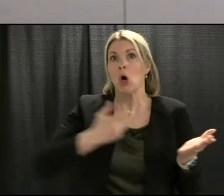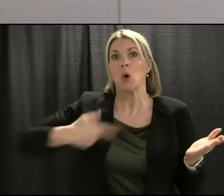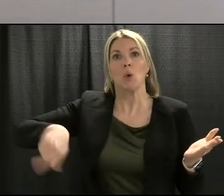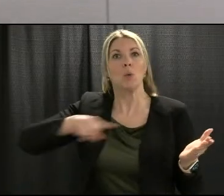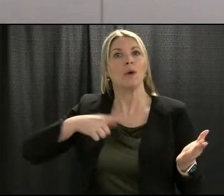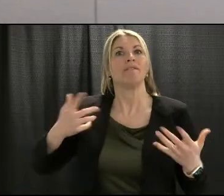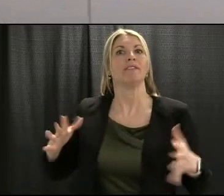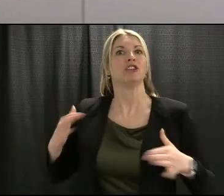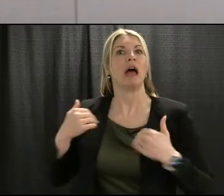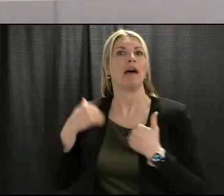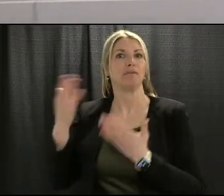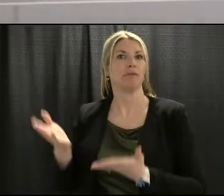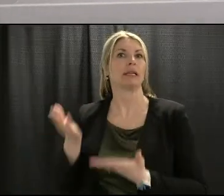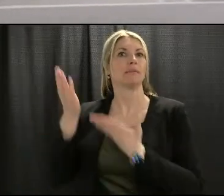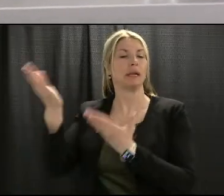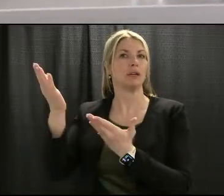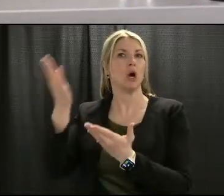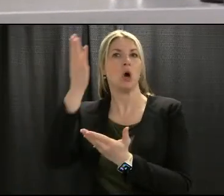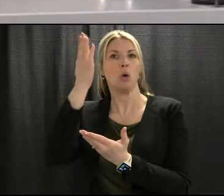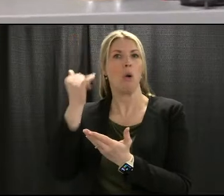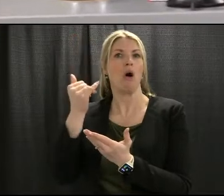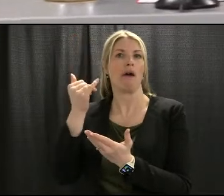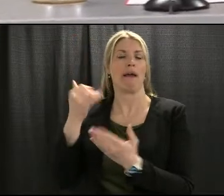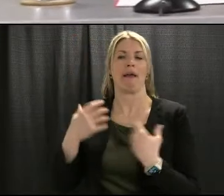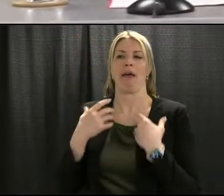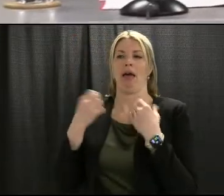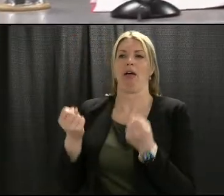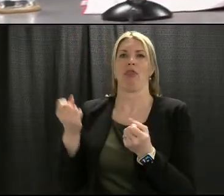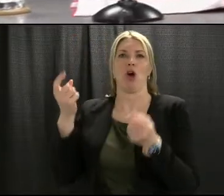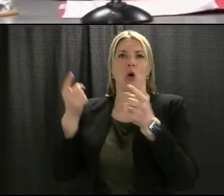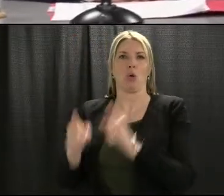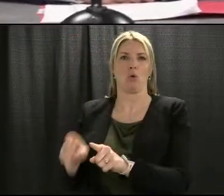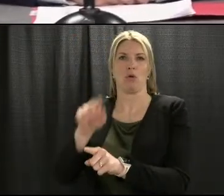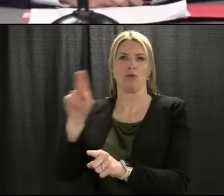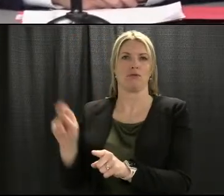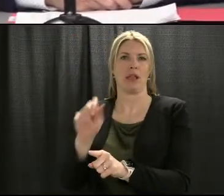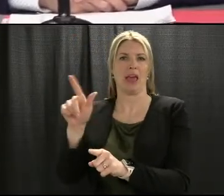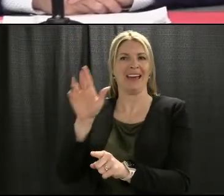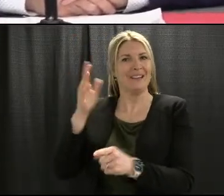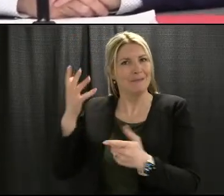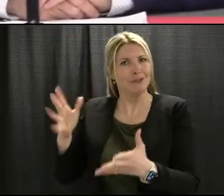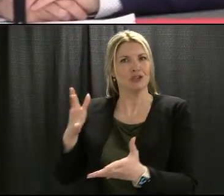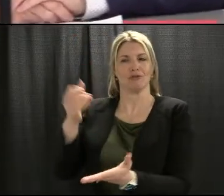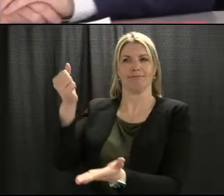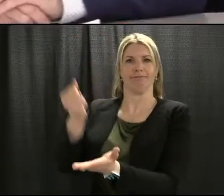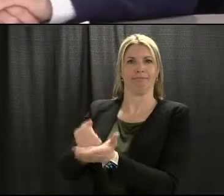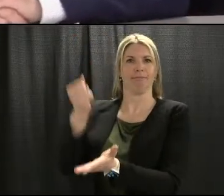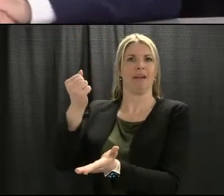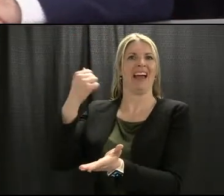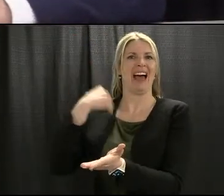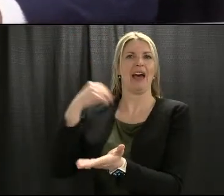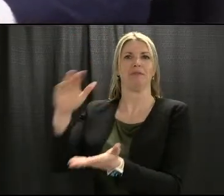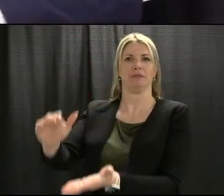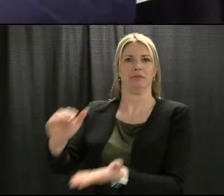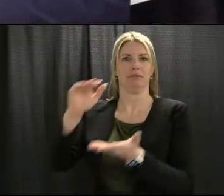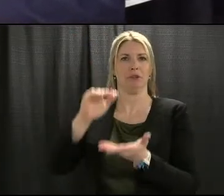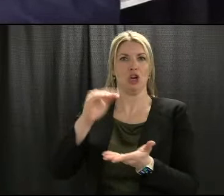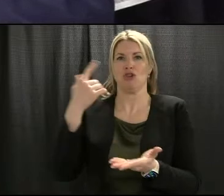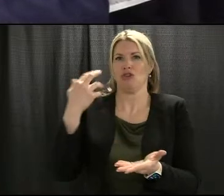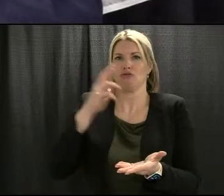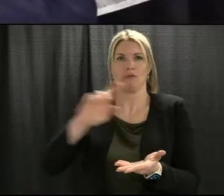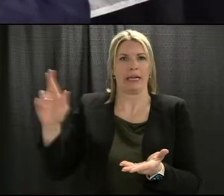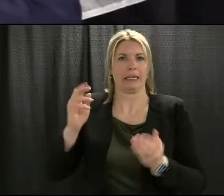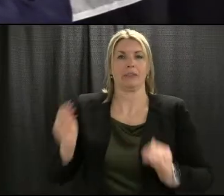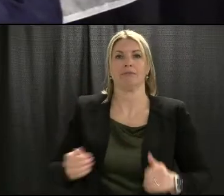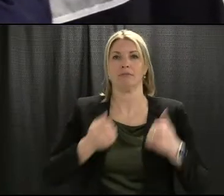thanks to the dedication of Pat and Sister Elizabeth and the incredible team that they put together, who engaged with many, if not